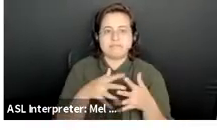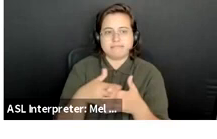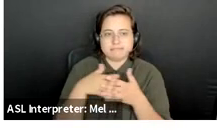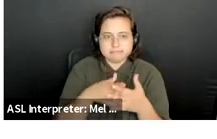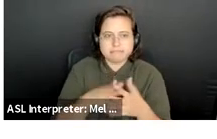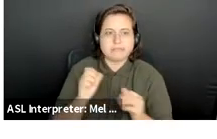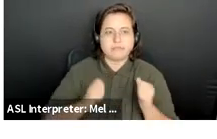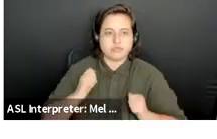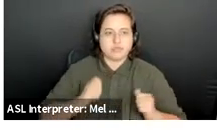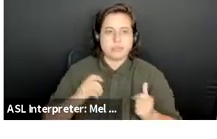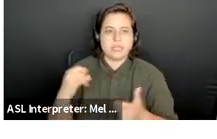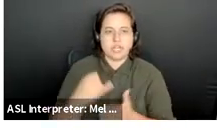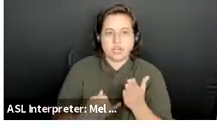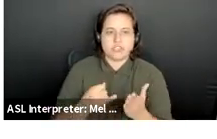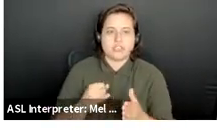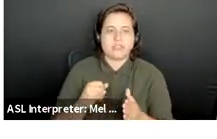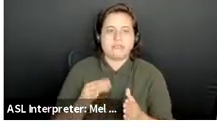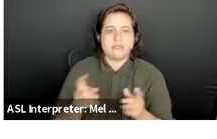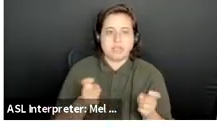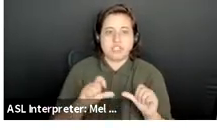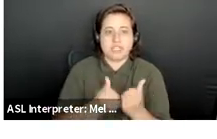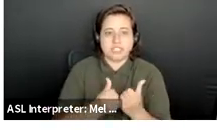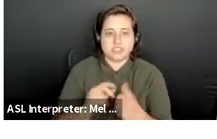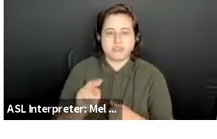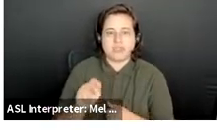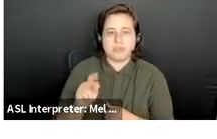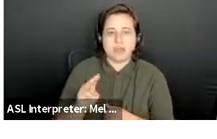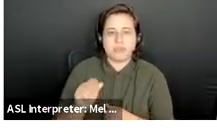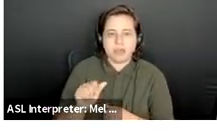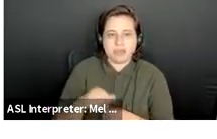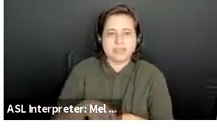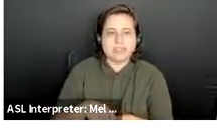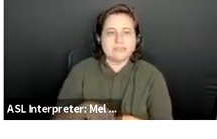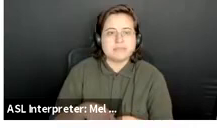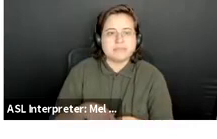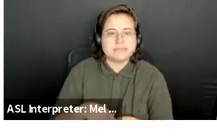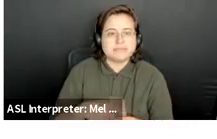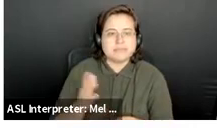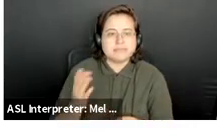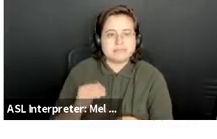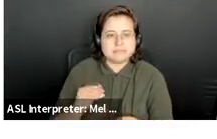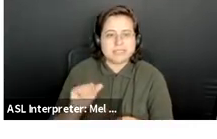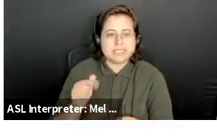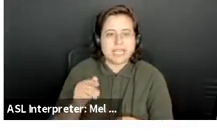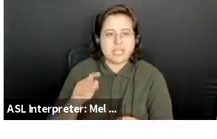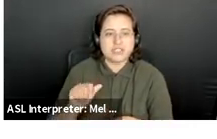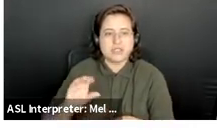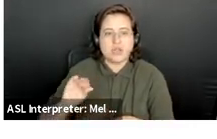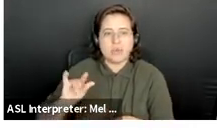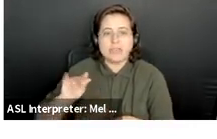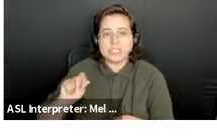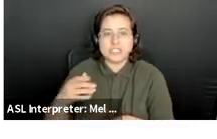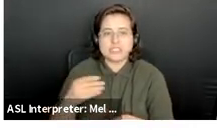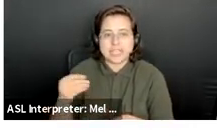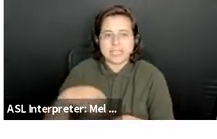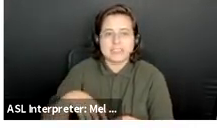and Agents, or NAPAMA, Opera America, Performing Arts Managers and Agents Coalition, and Theater Communications